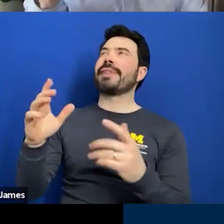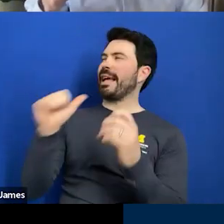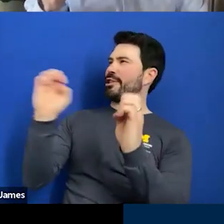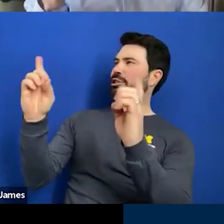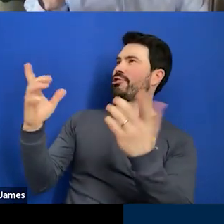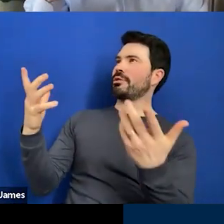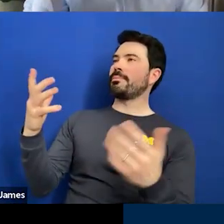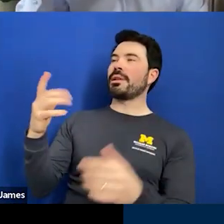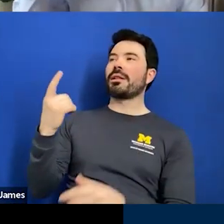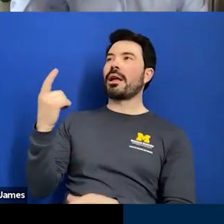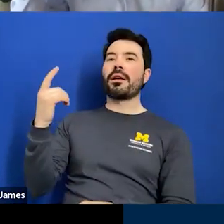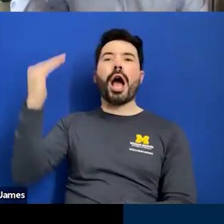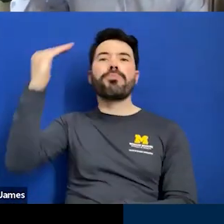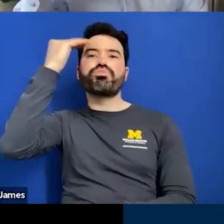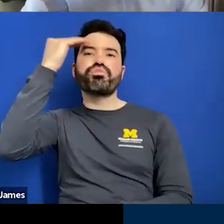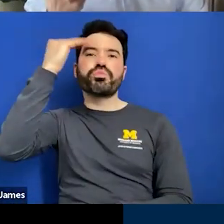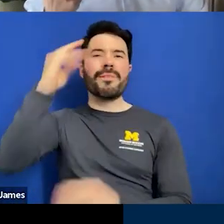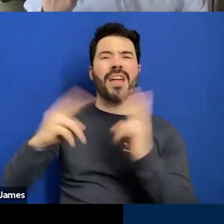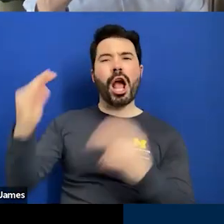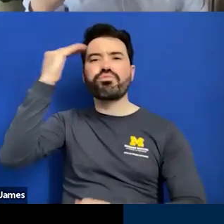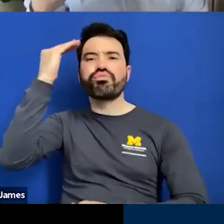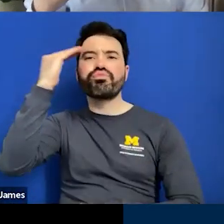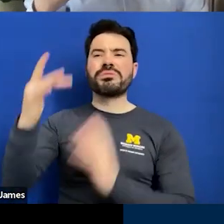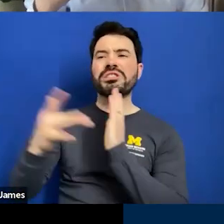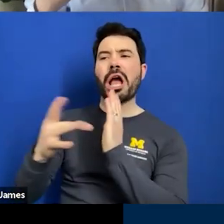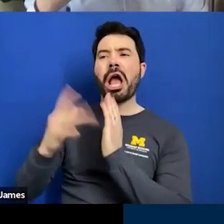is probably the better word. Super techie,